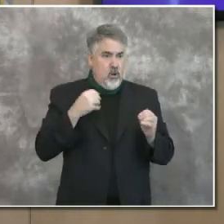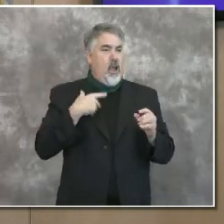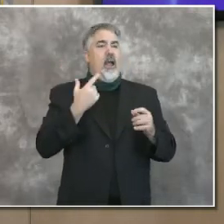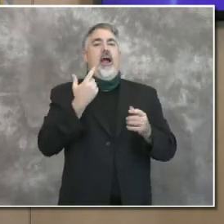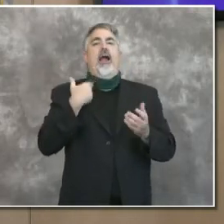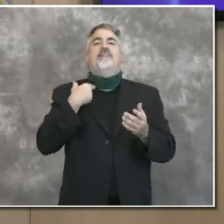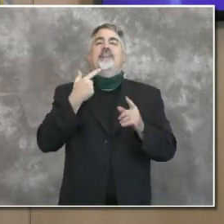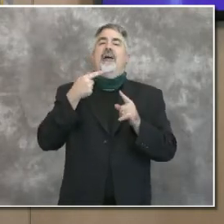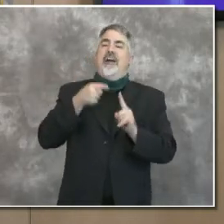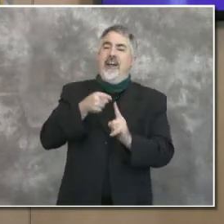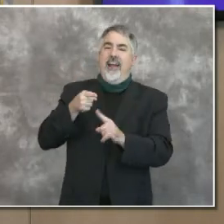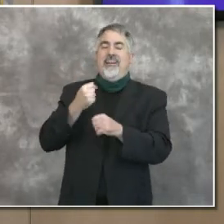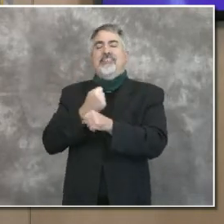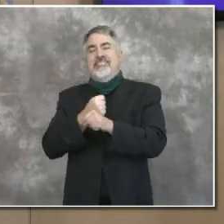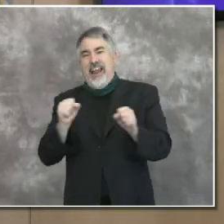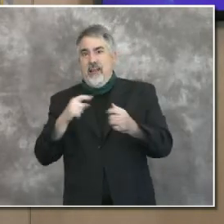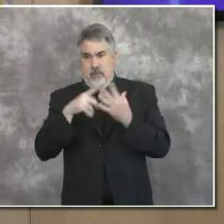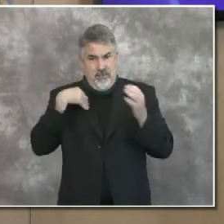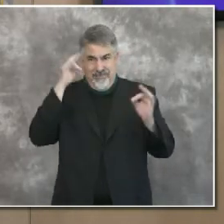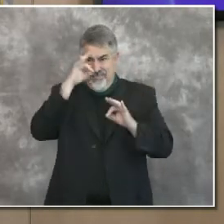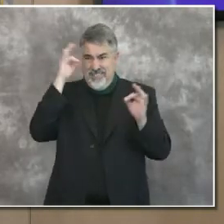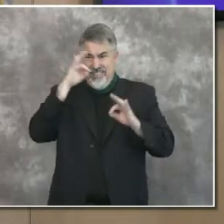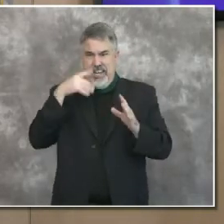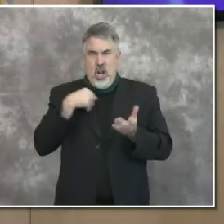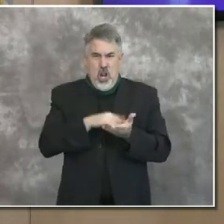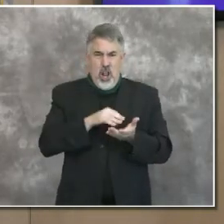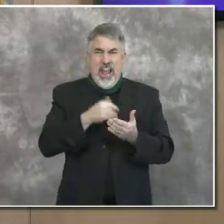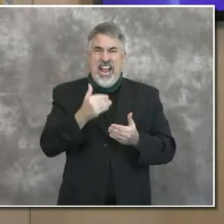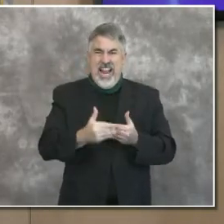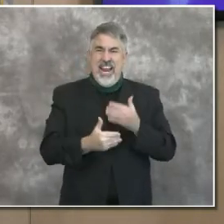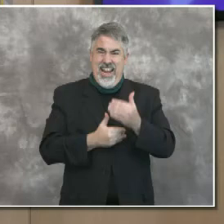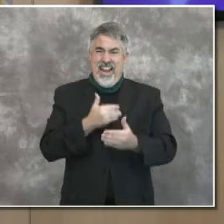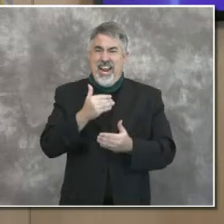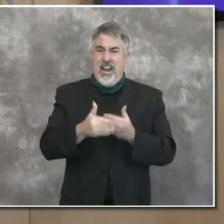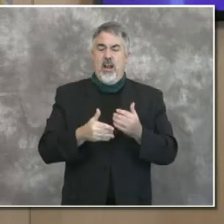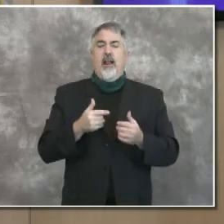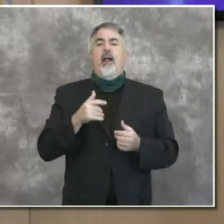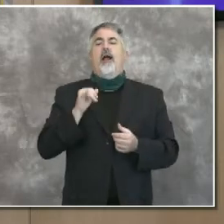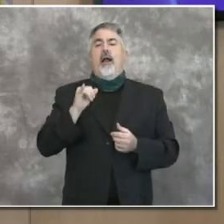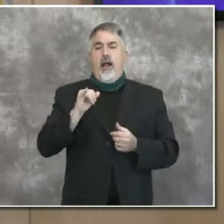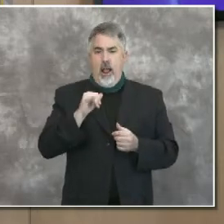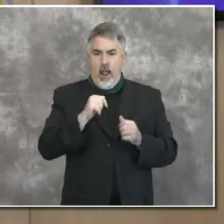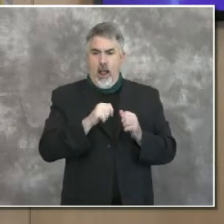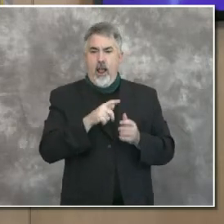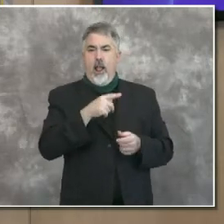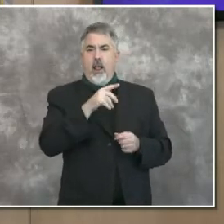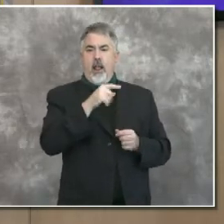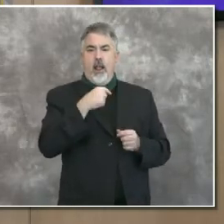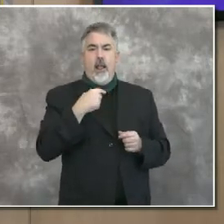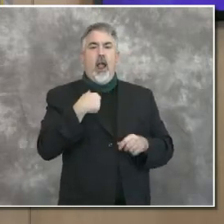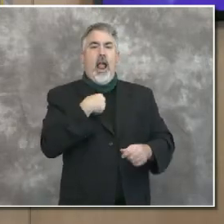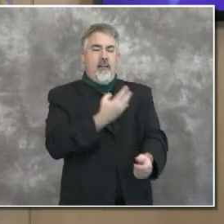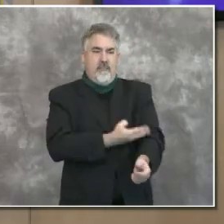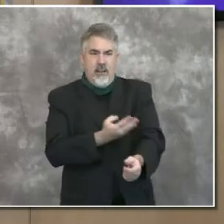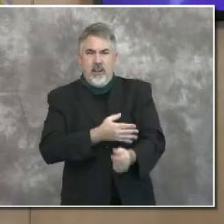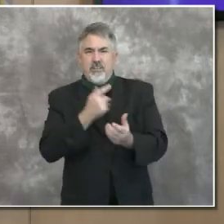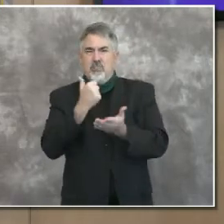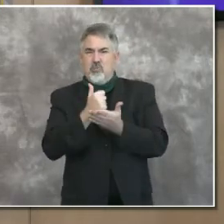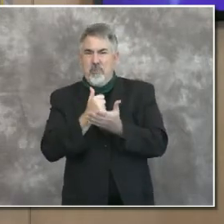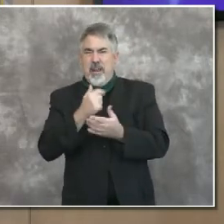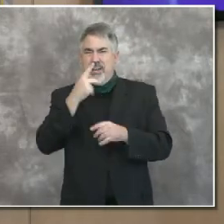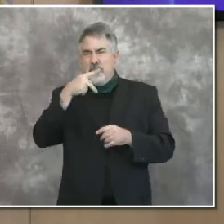is a tremendous amount of research, and with some of the interventions like plasma transmissions, there is some